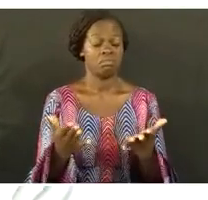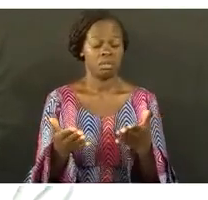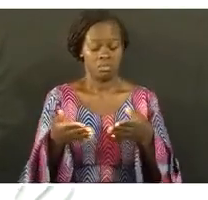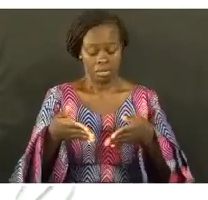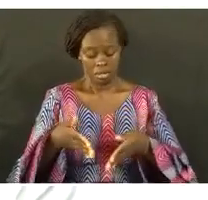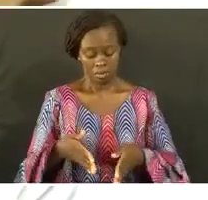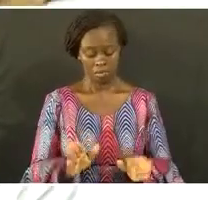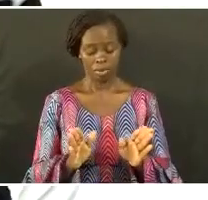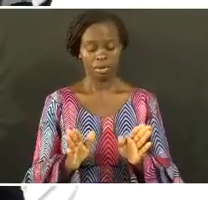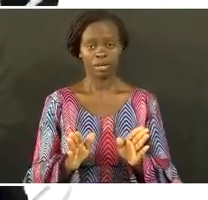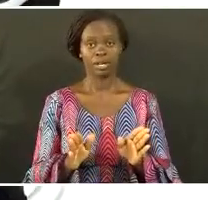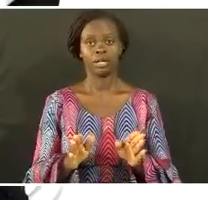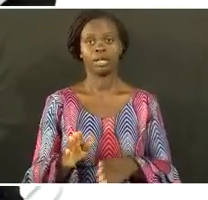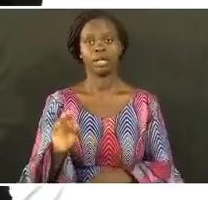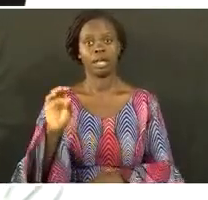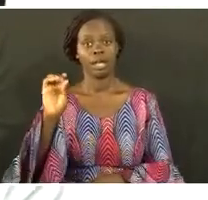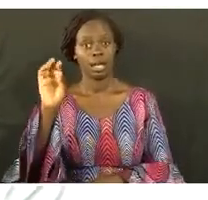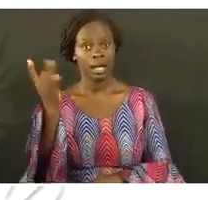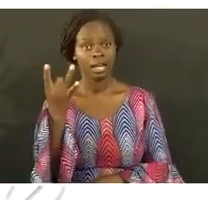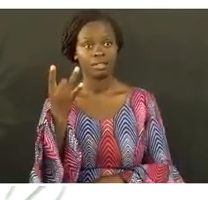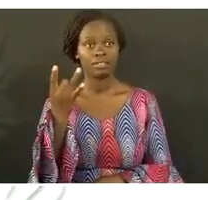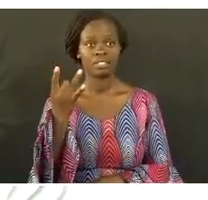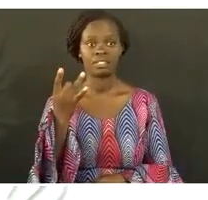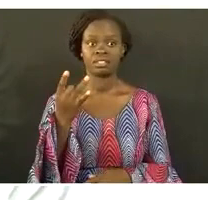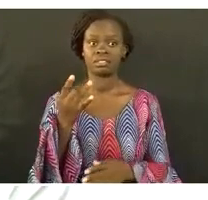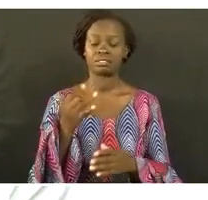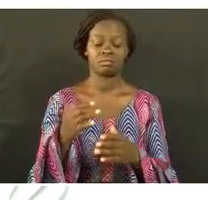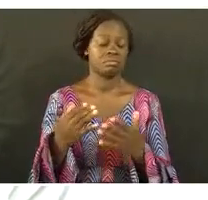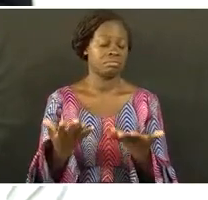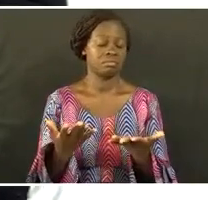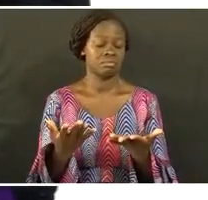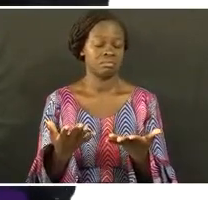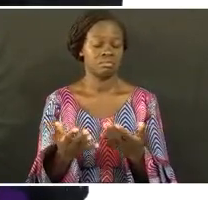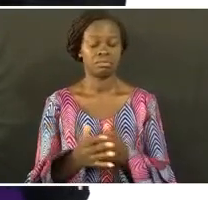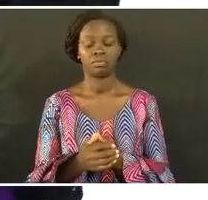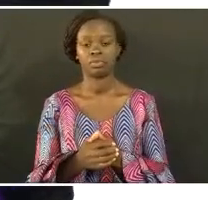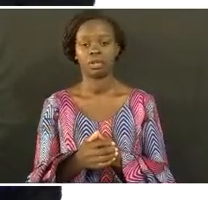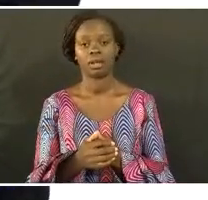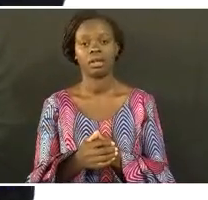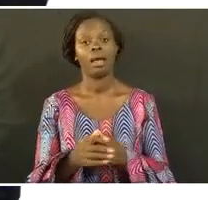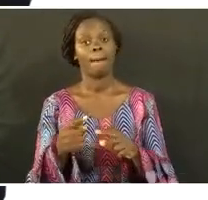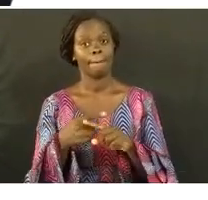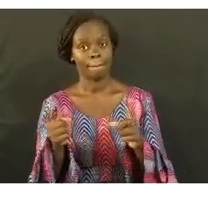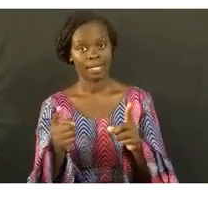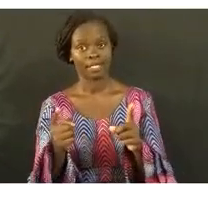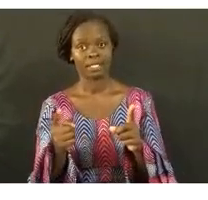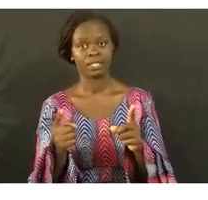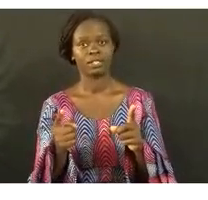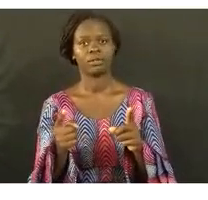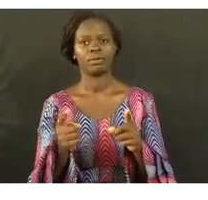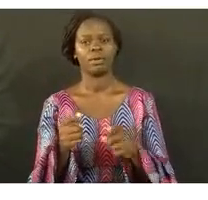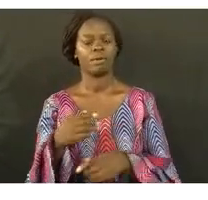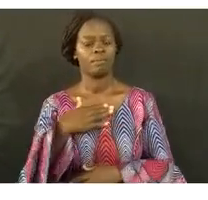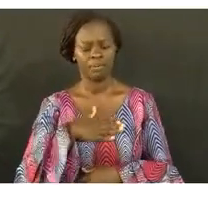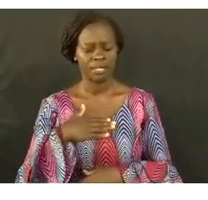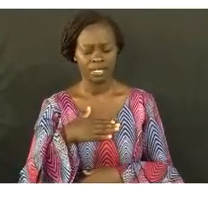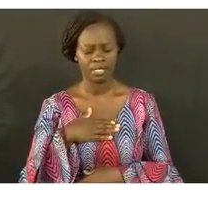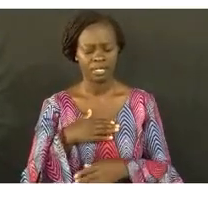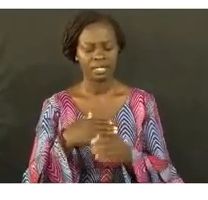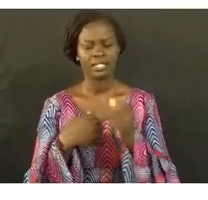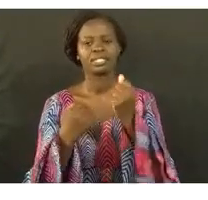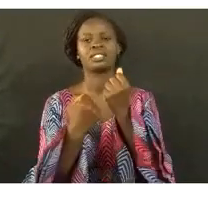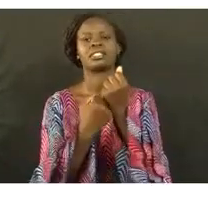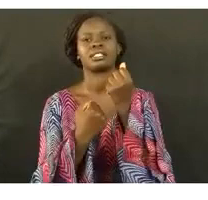Adventist background or not. And so what are we asking? That little money that you have,